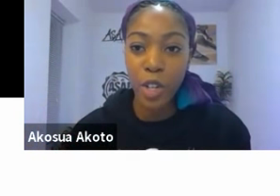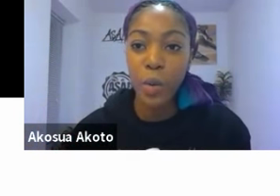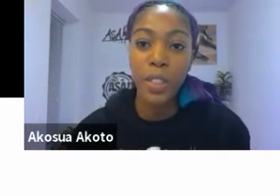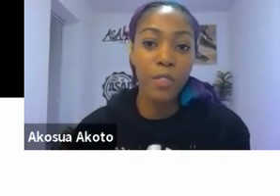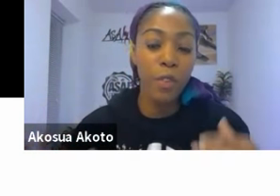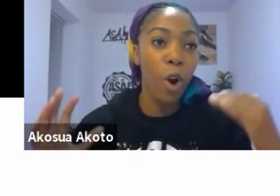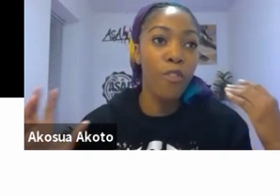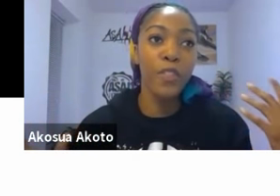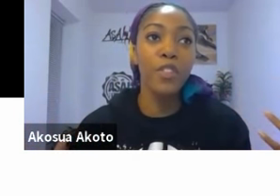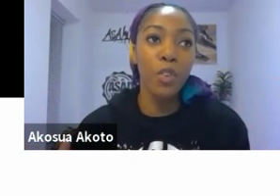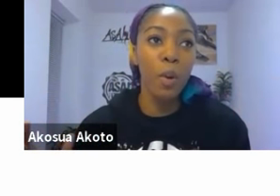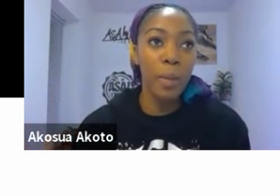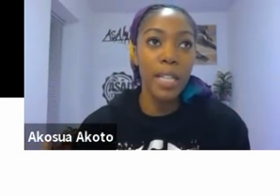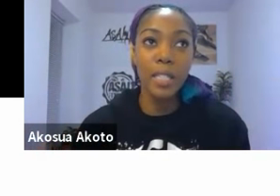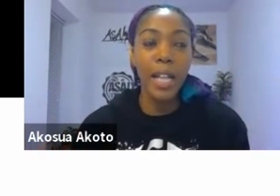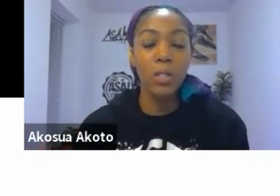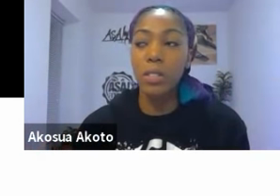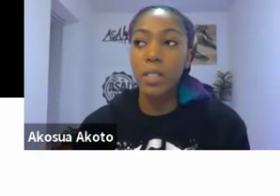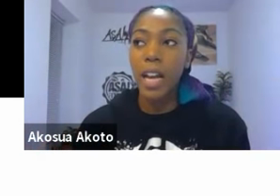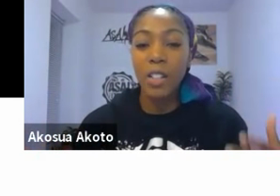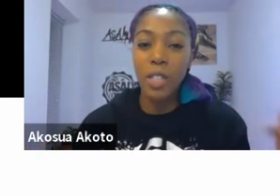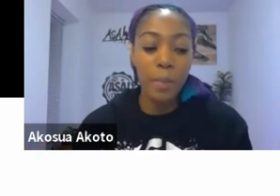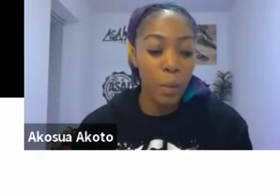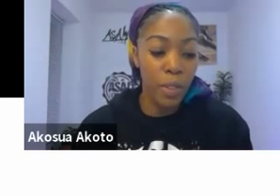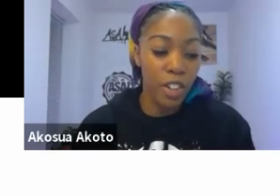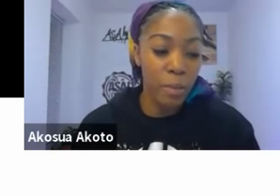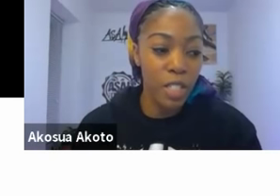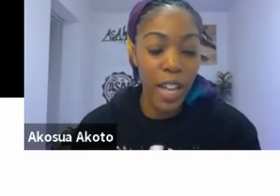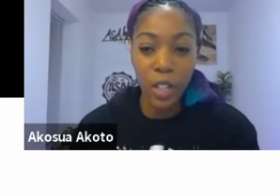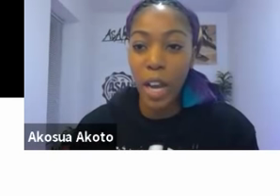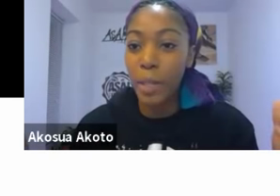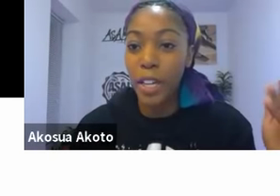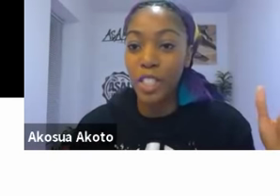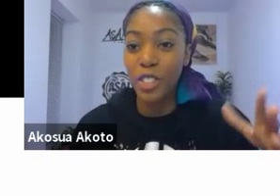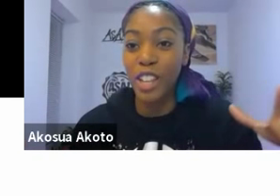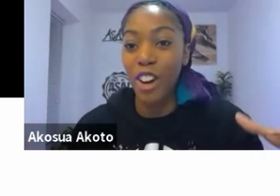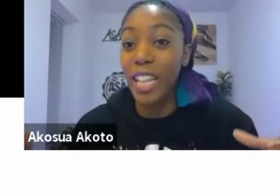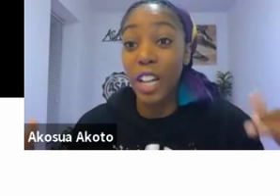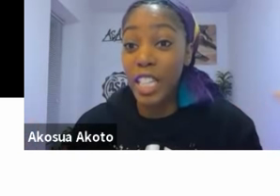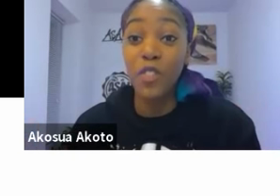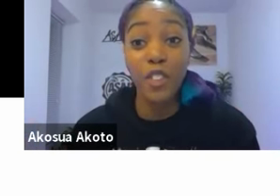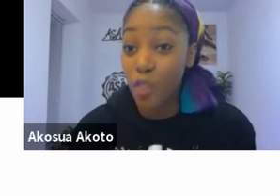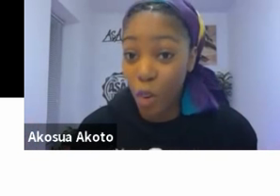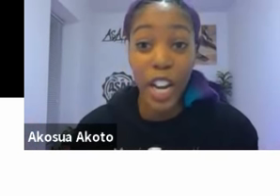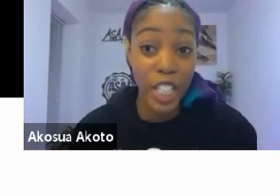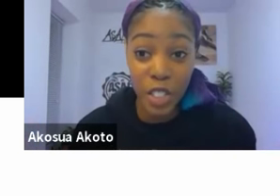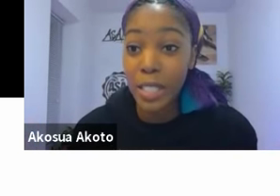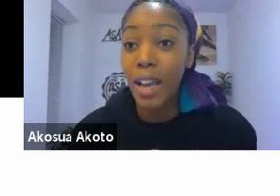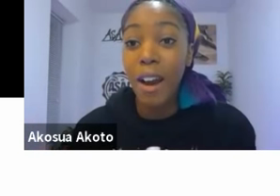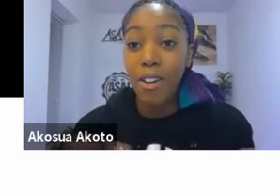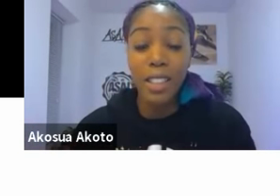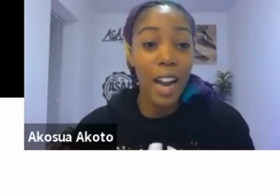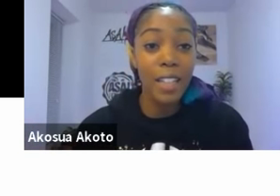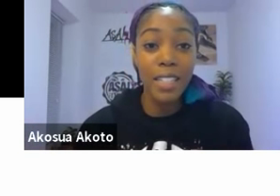of Africa with all 54 plus, I don't keep up with corruption, so I don't know how many countries there are now, at least 54